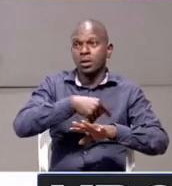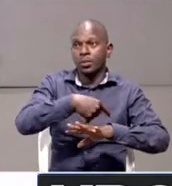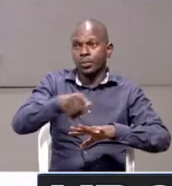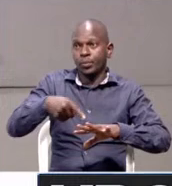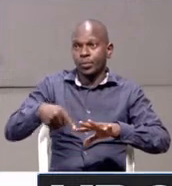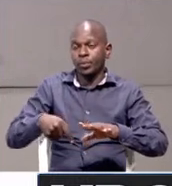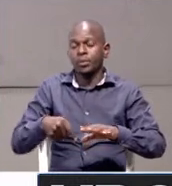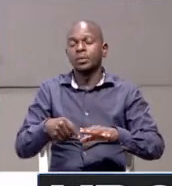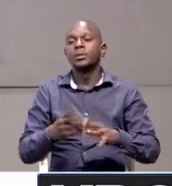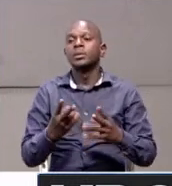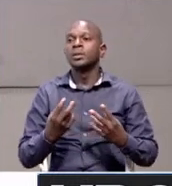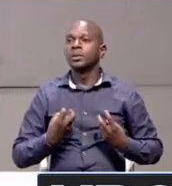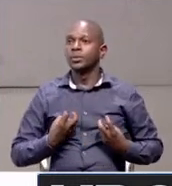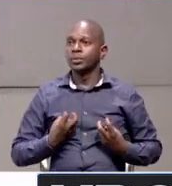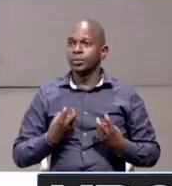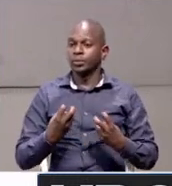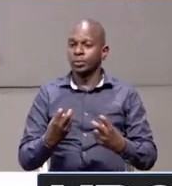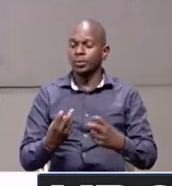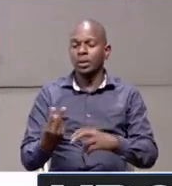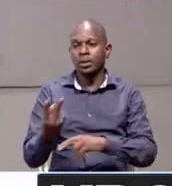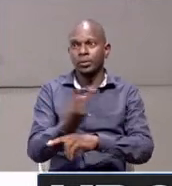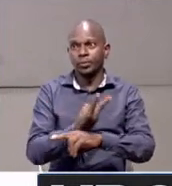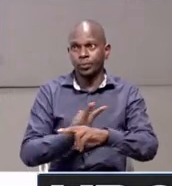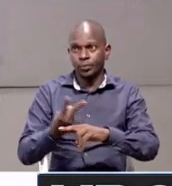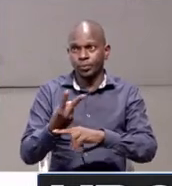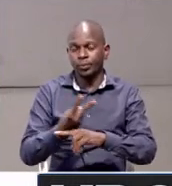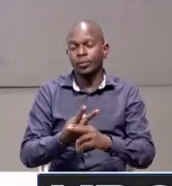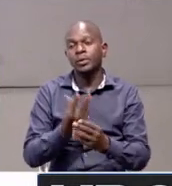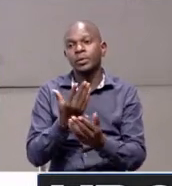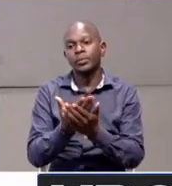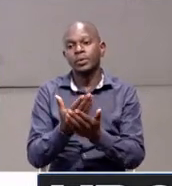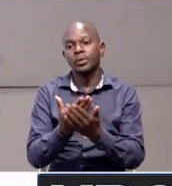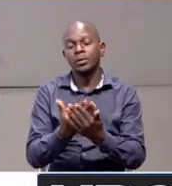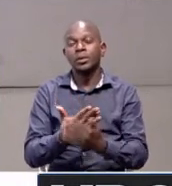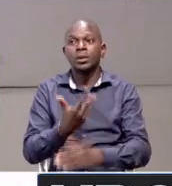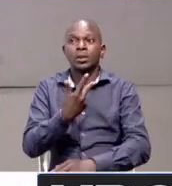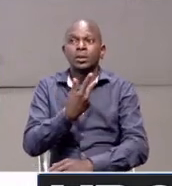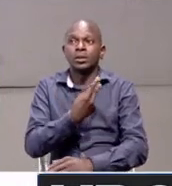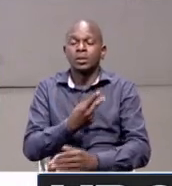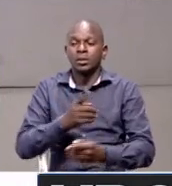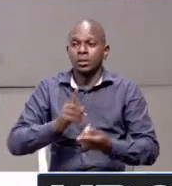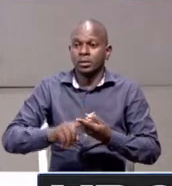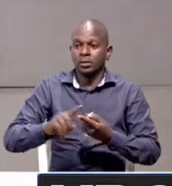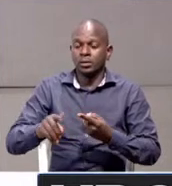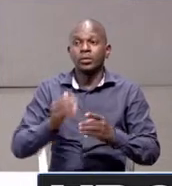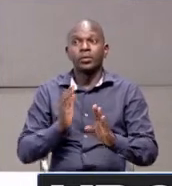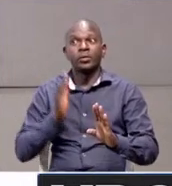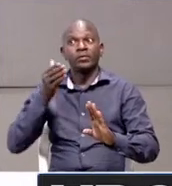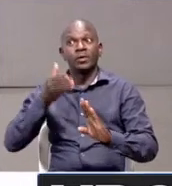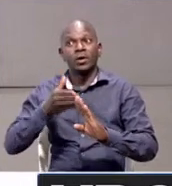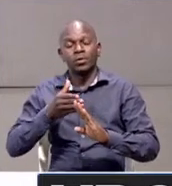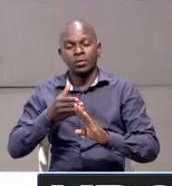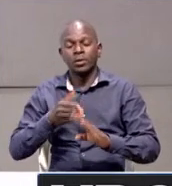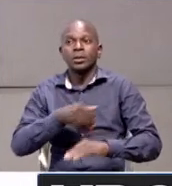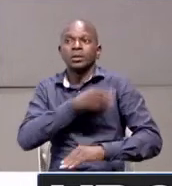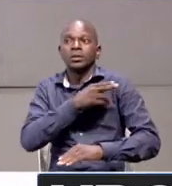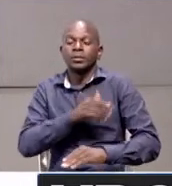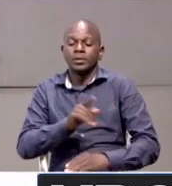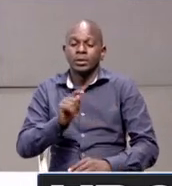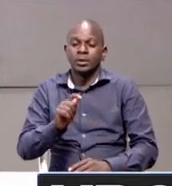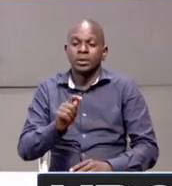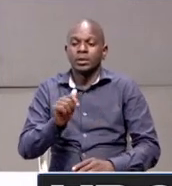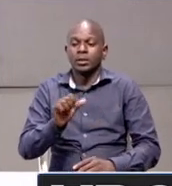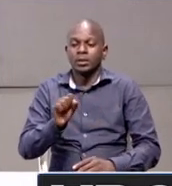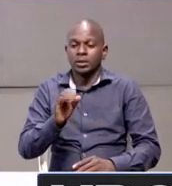travel 2 hours by boat to Kasenyi landing site to seek medical care from Entebbe Referral Hospital. TASO Uganda and